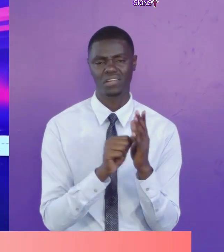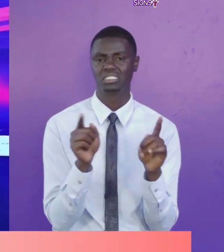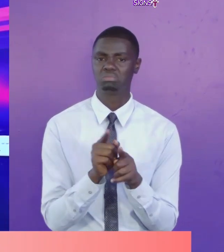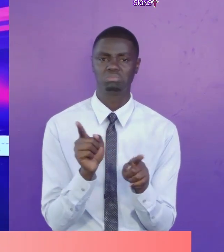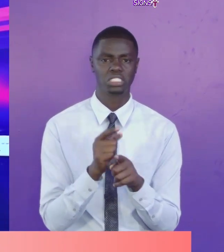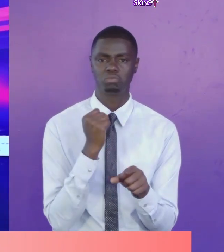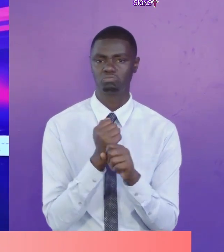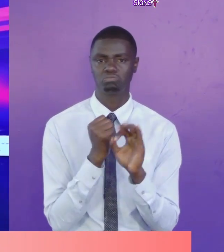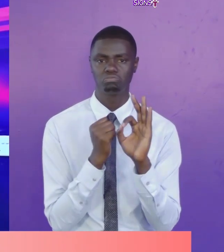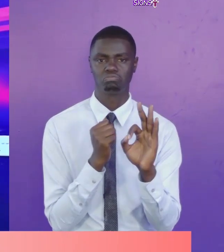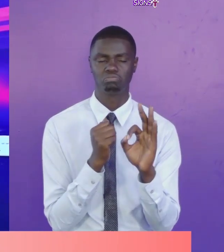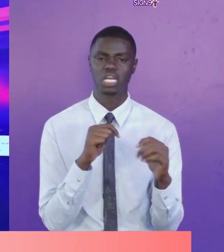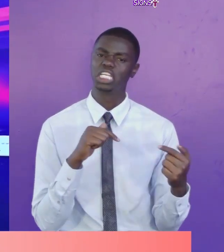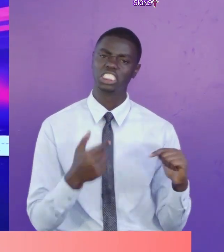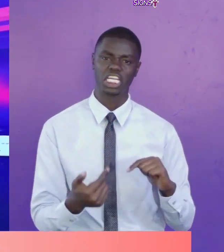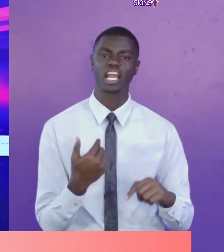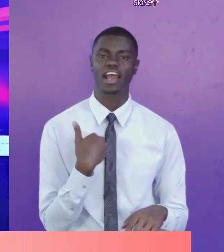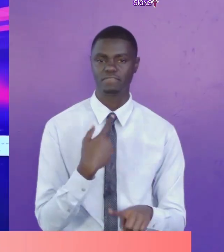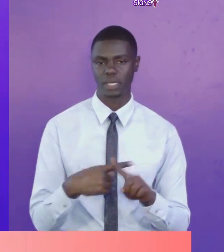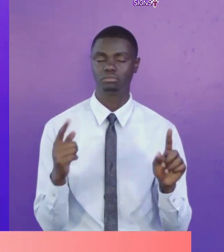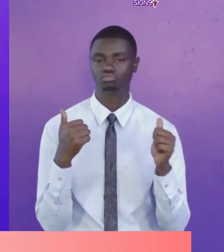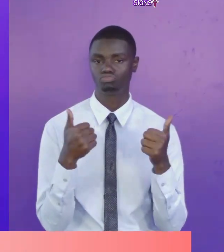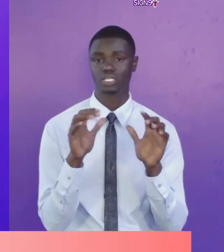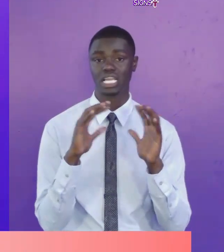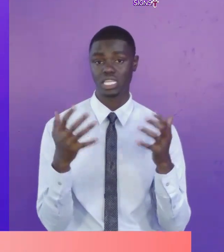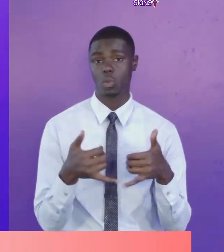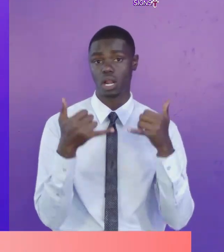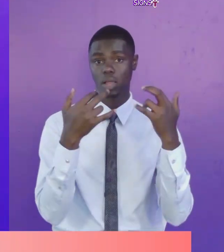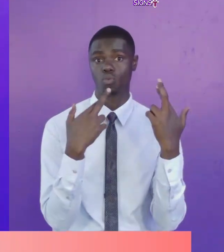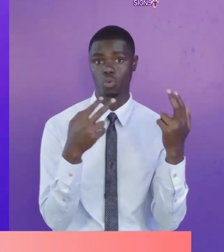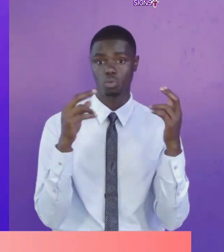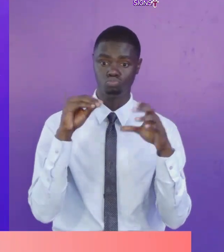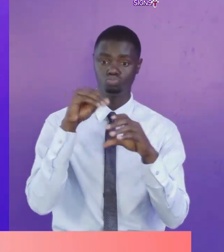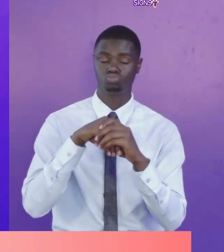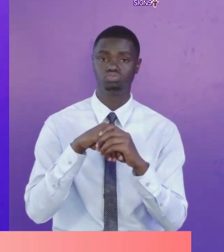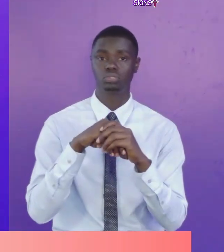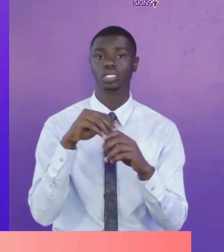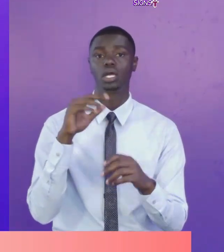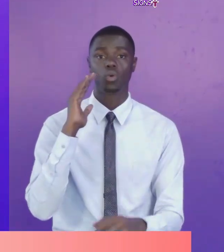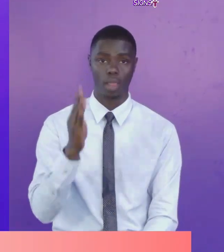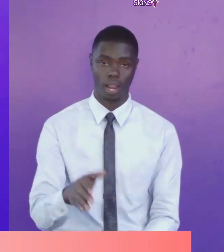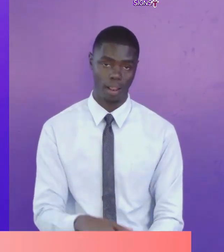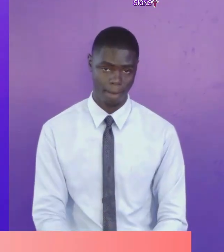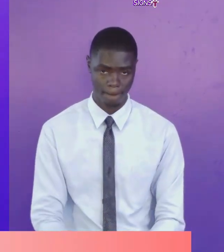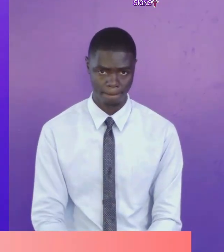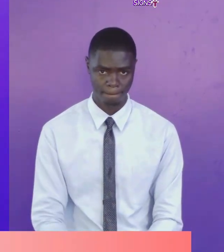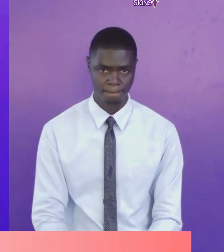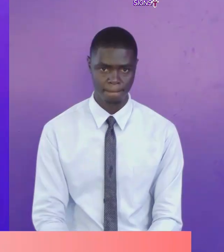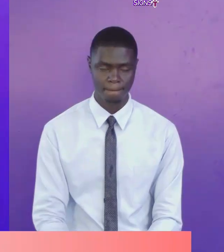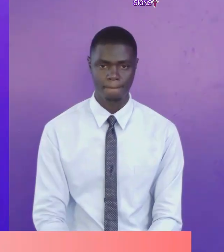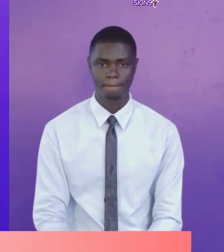although he's injured, but in the World Cup we hope to see him there. So I think